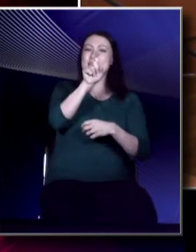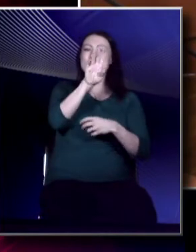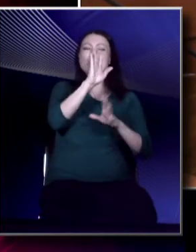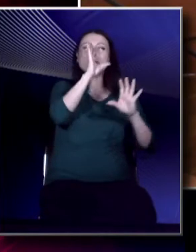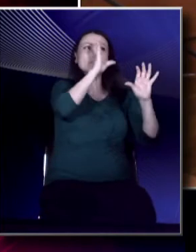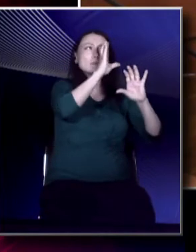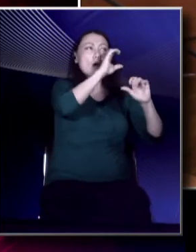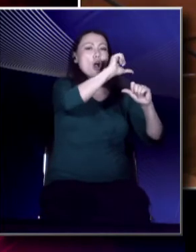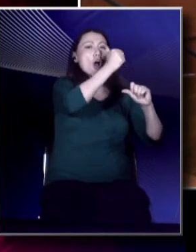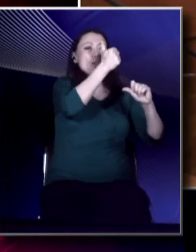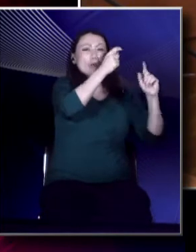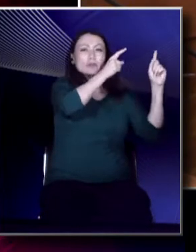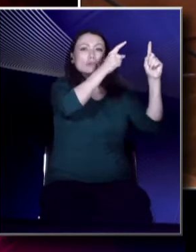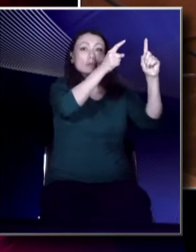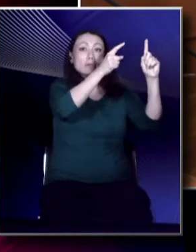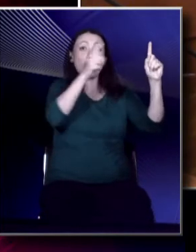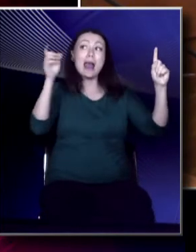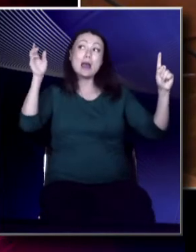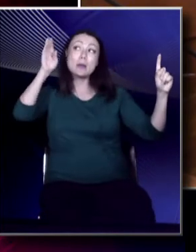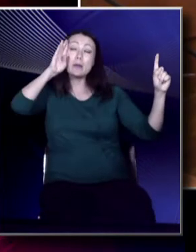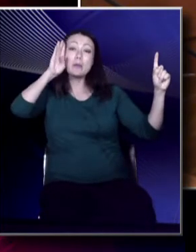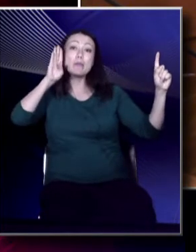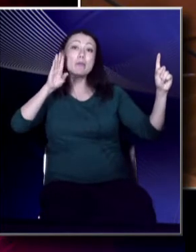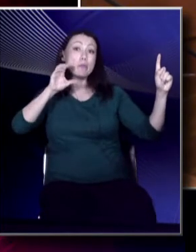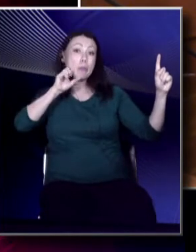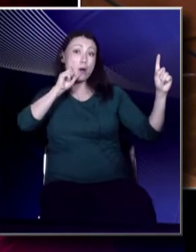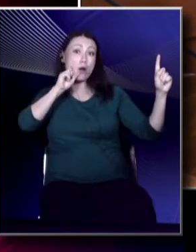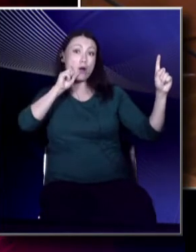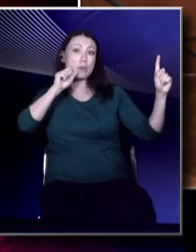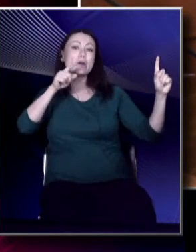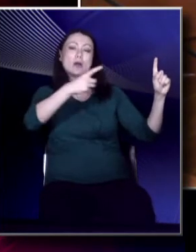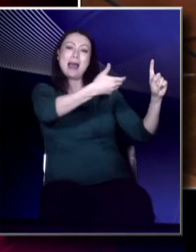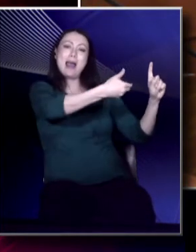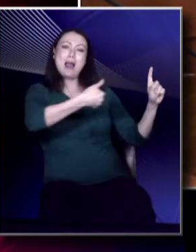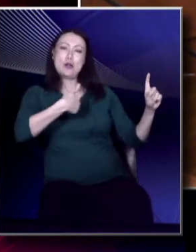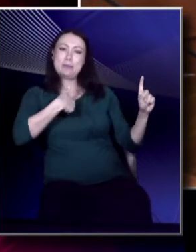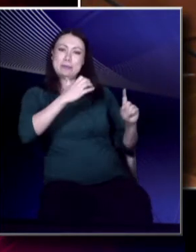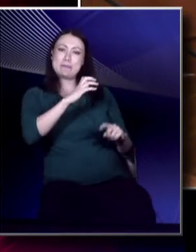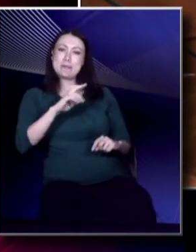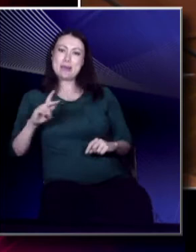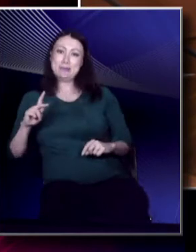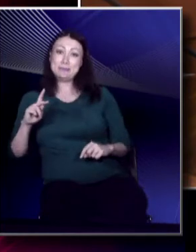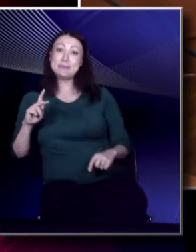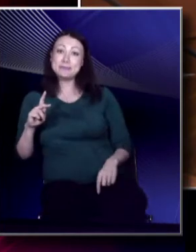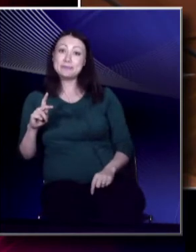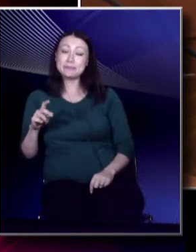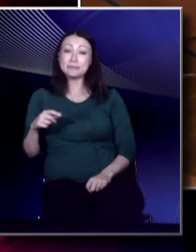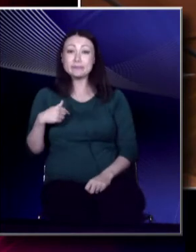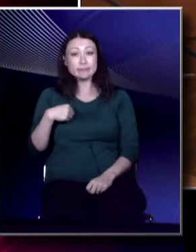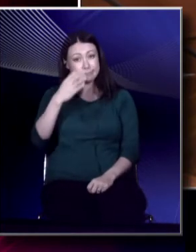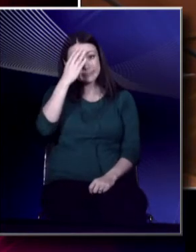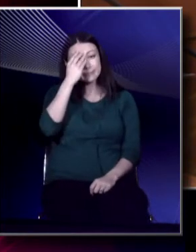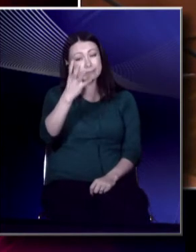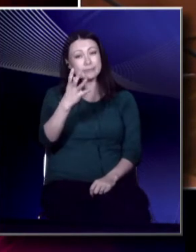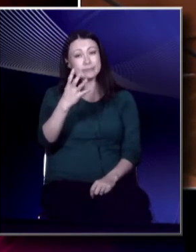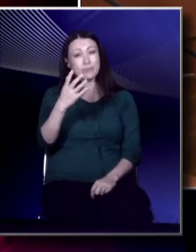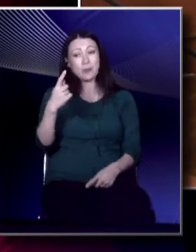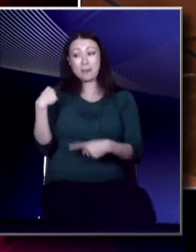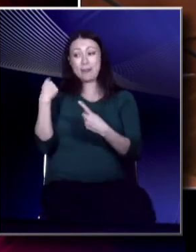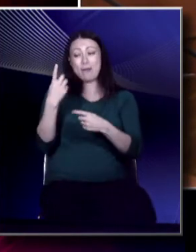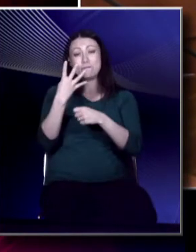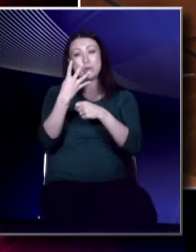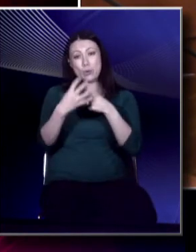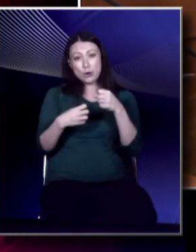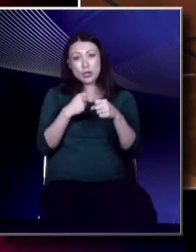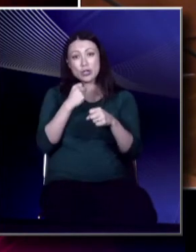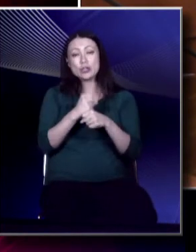options, and Barb was responsible for hiring me back. And what I can tell you in the last 4 years